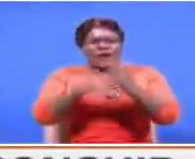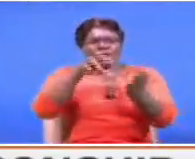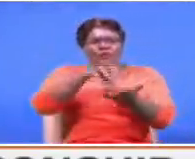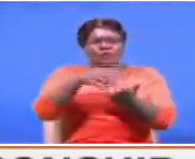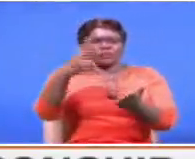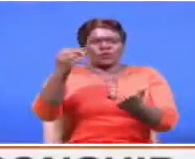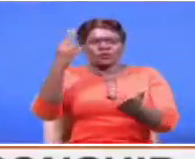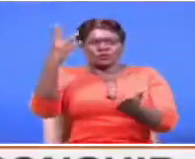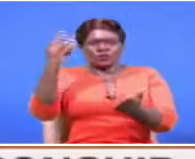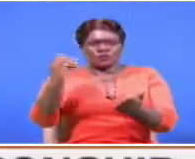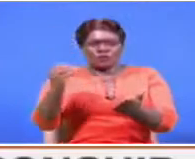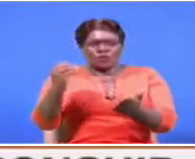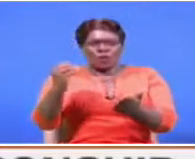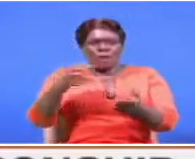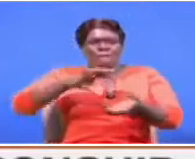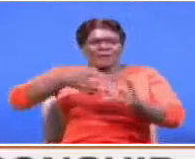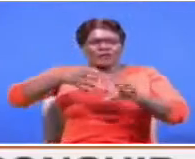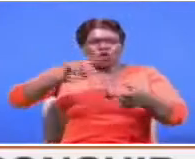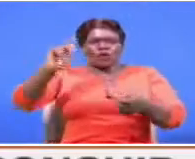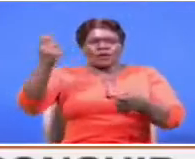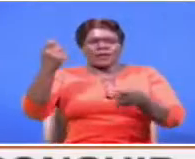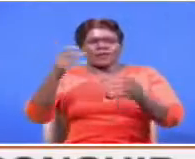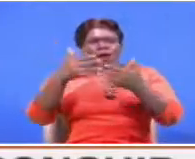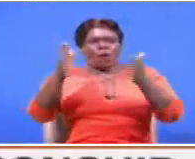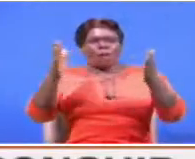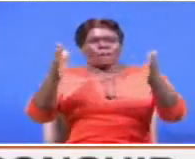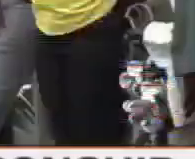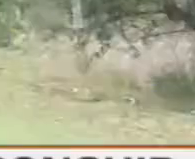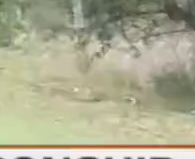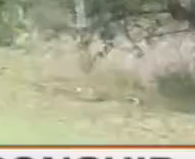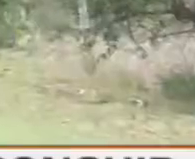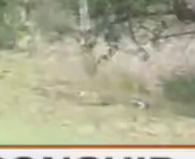the 2024 Magical Kenya Open.